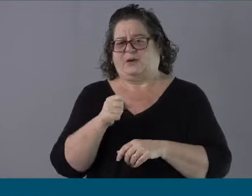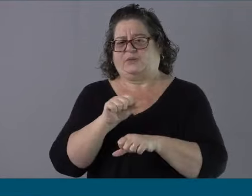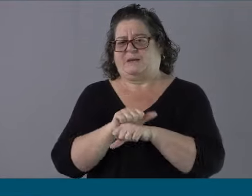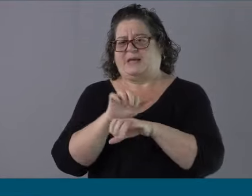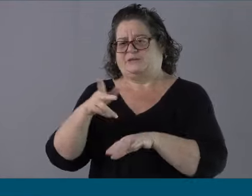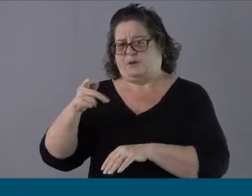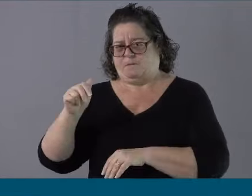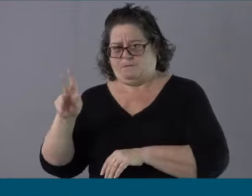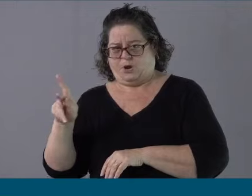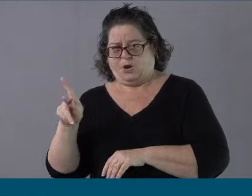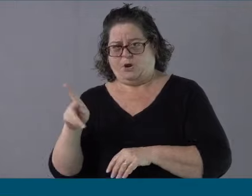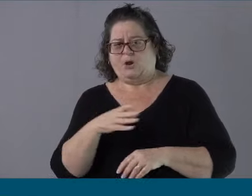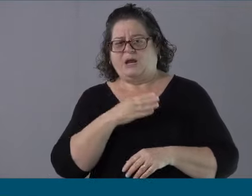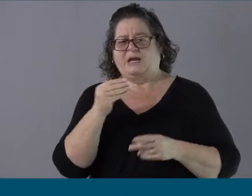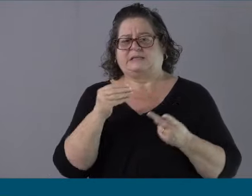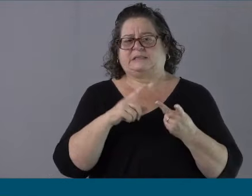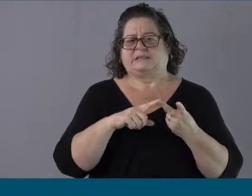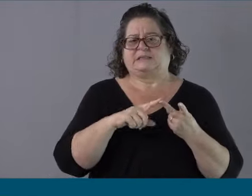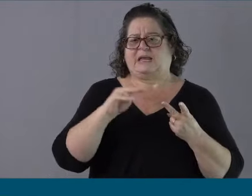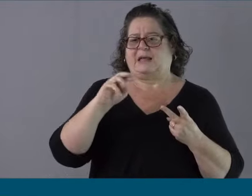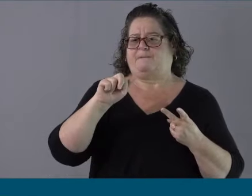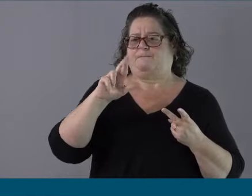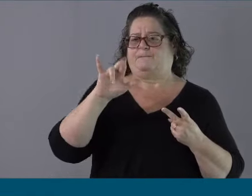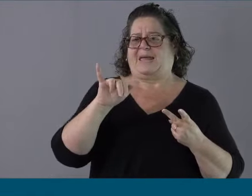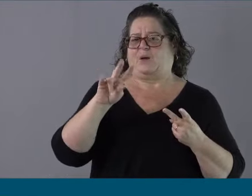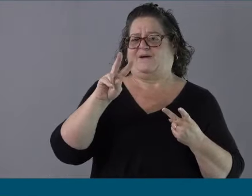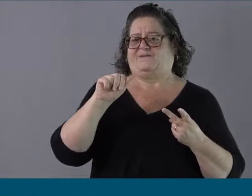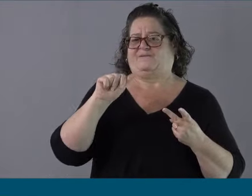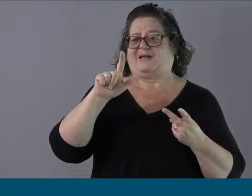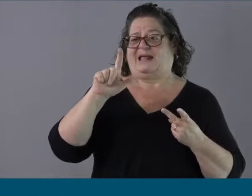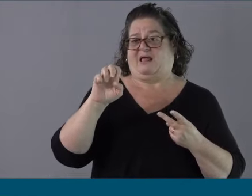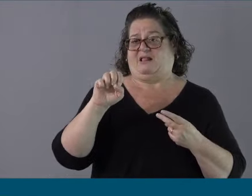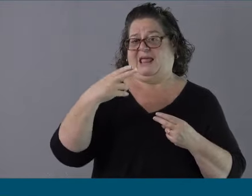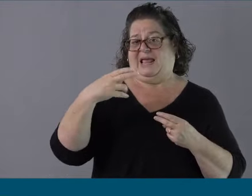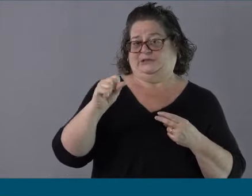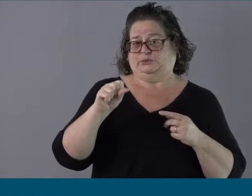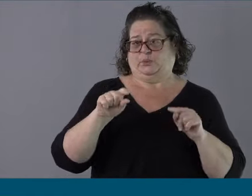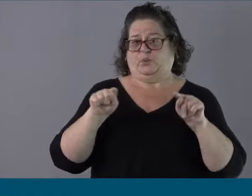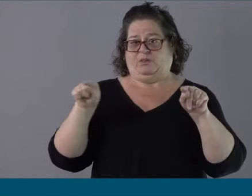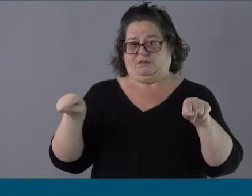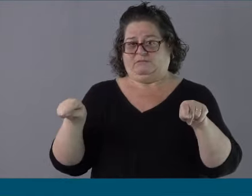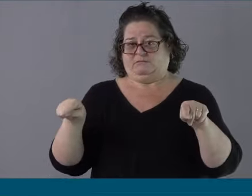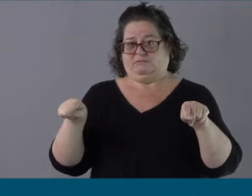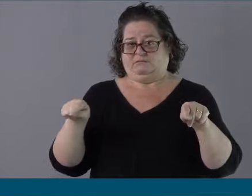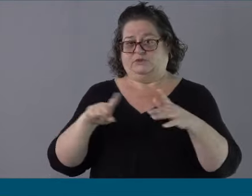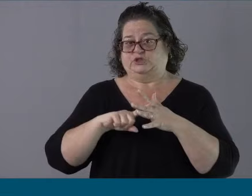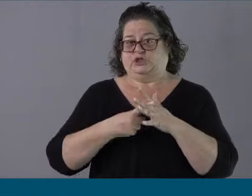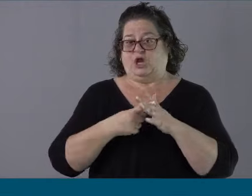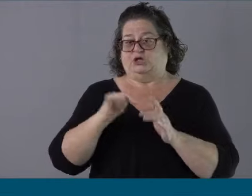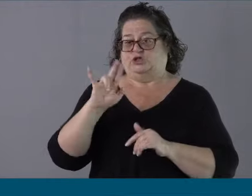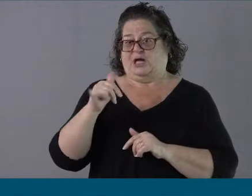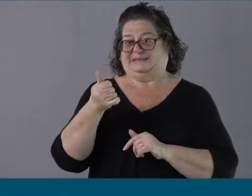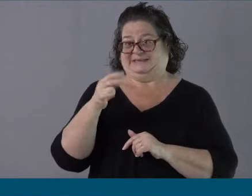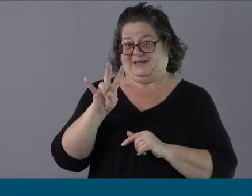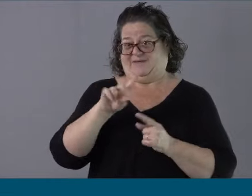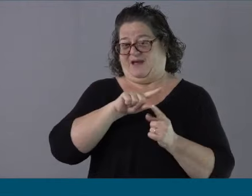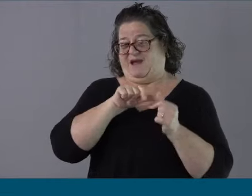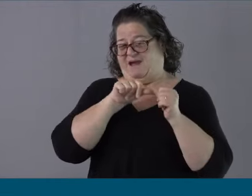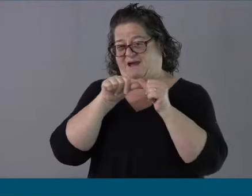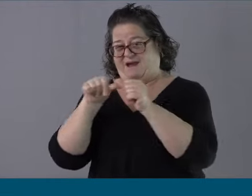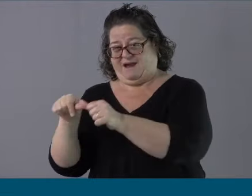School, beginning July 17th for 12 straight days. Please, to ensure an appointment, pre-register